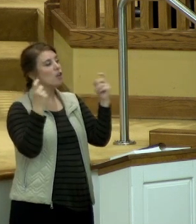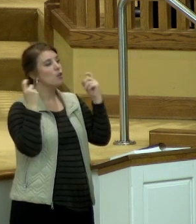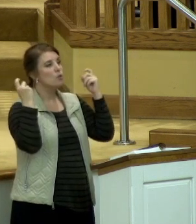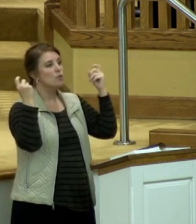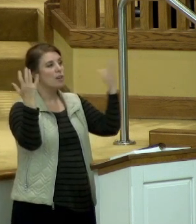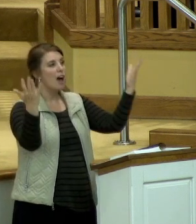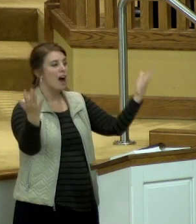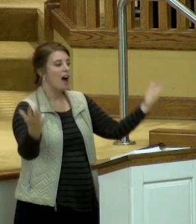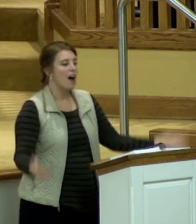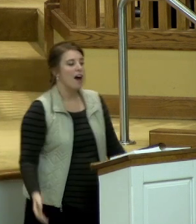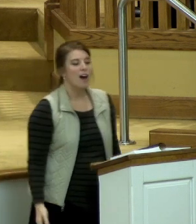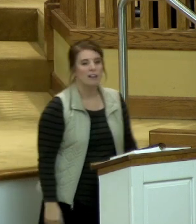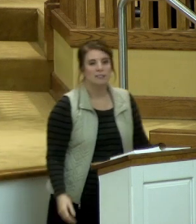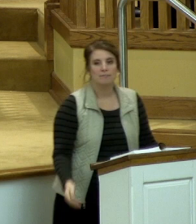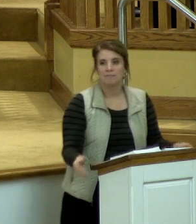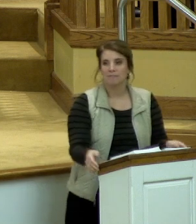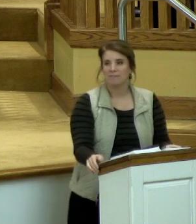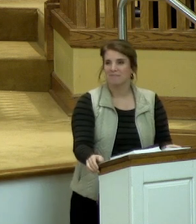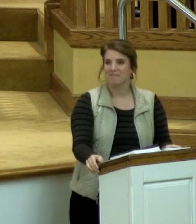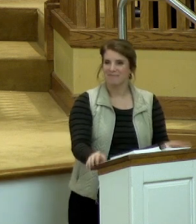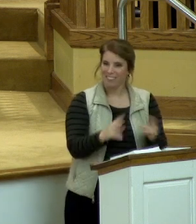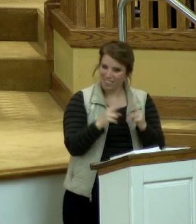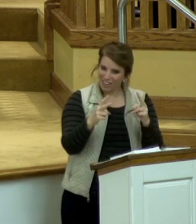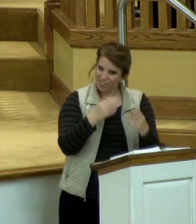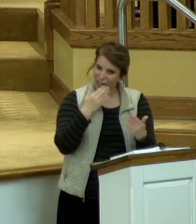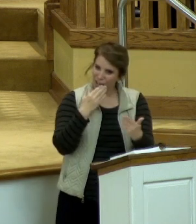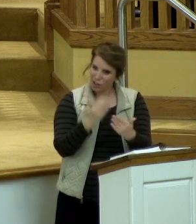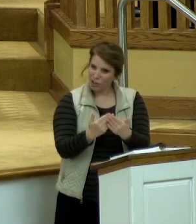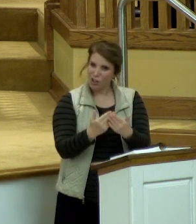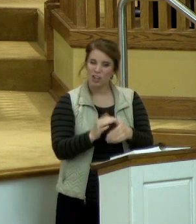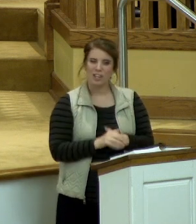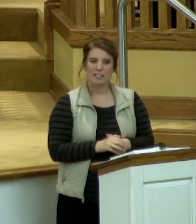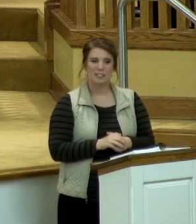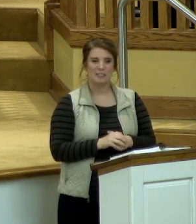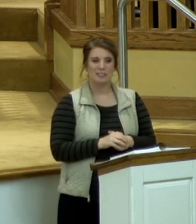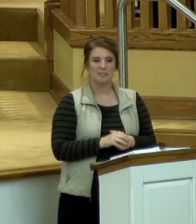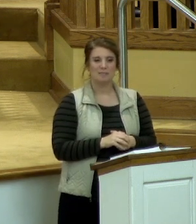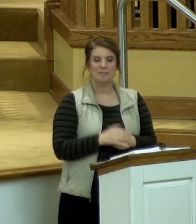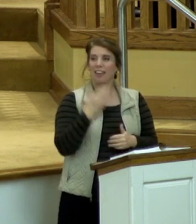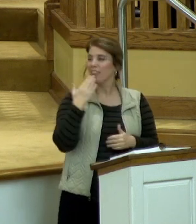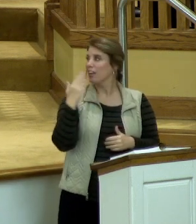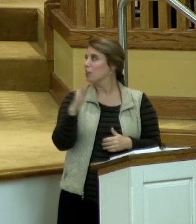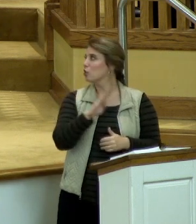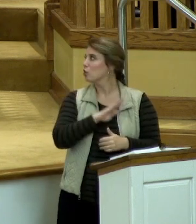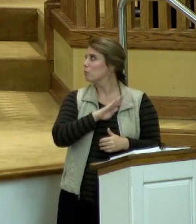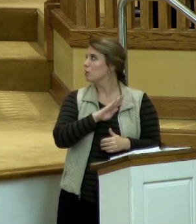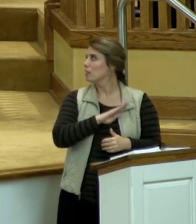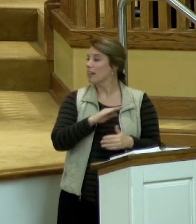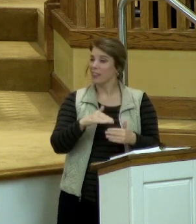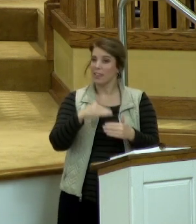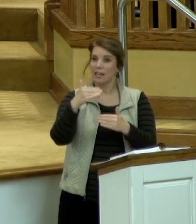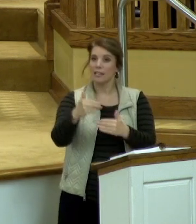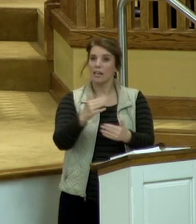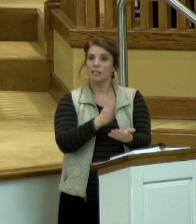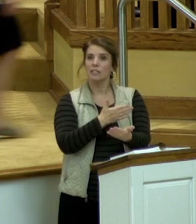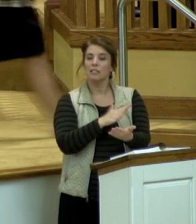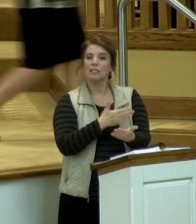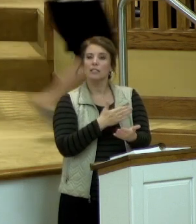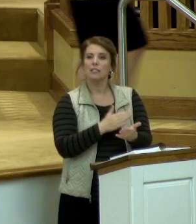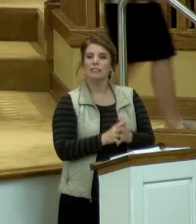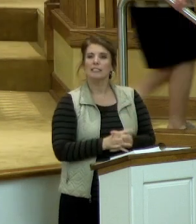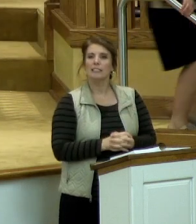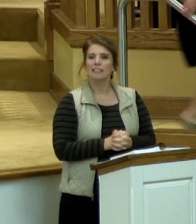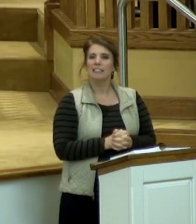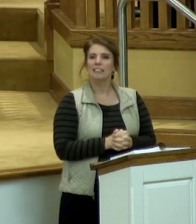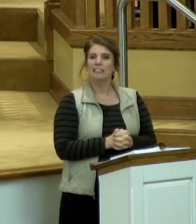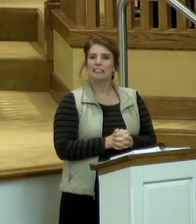thou hast sent. Very, very good, everyone. We'll go over to the next one. Thank you, Briella. We'll go to the next one I have. I don't even remember which